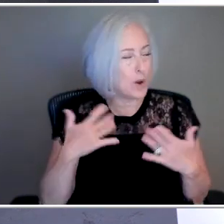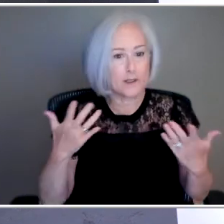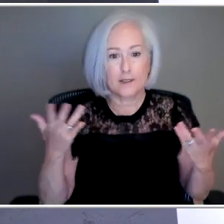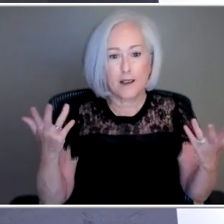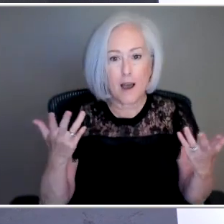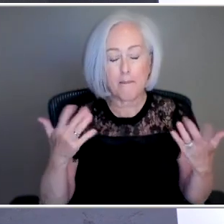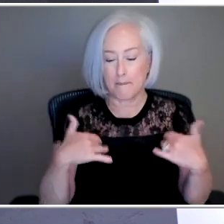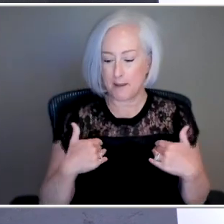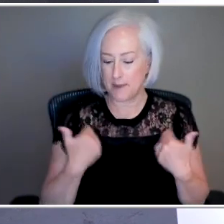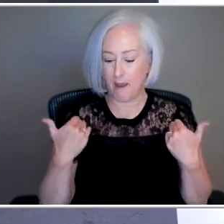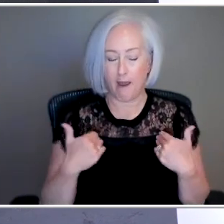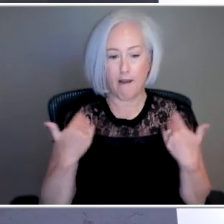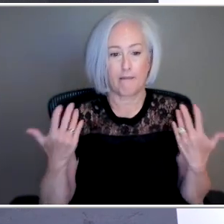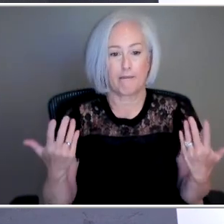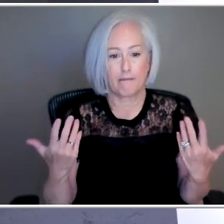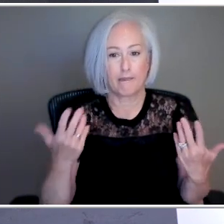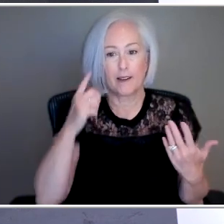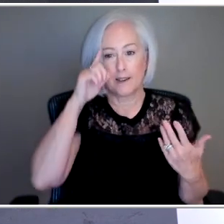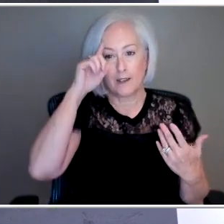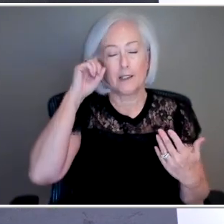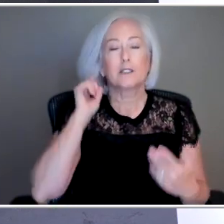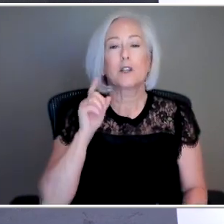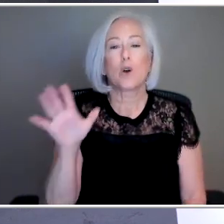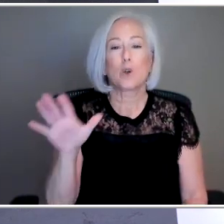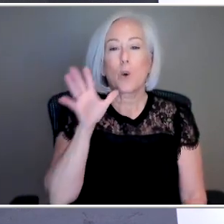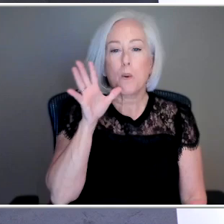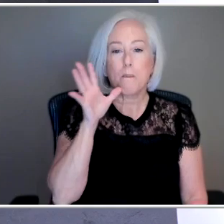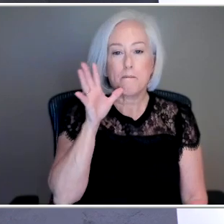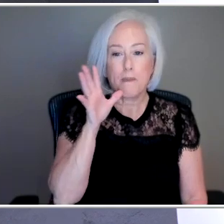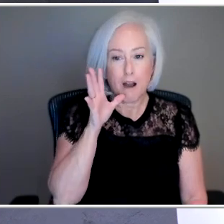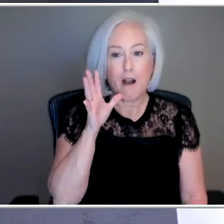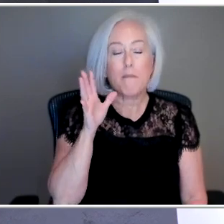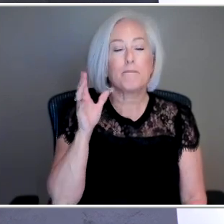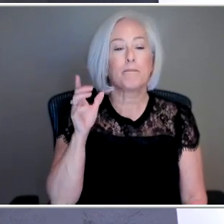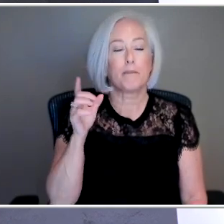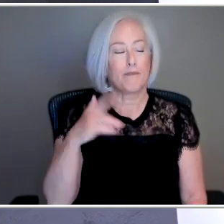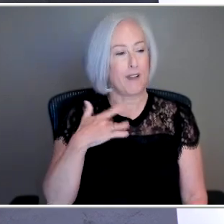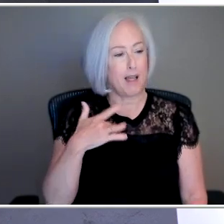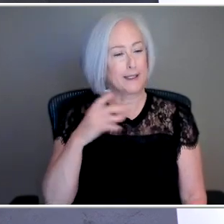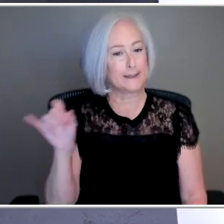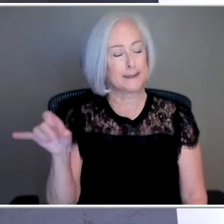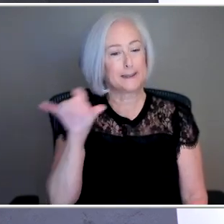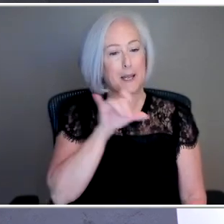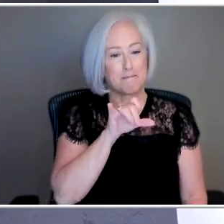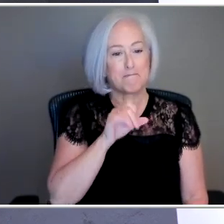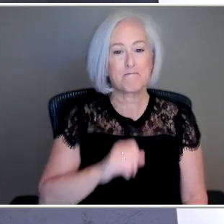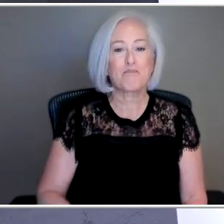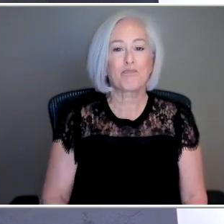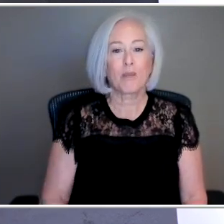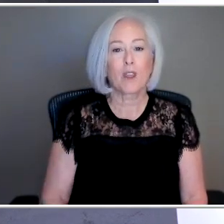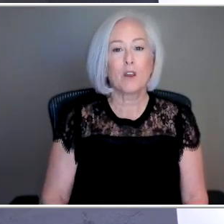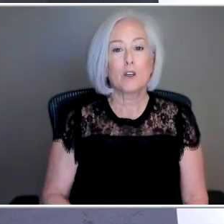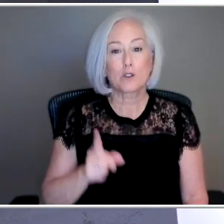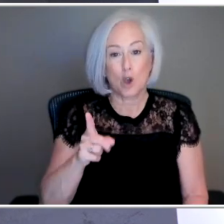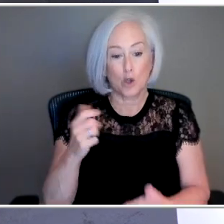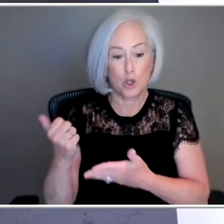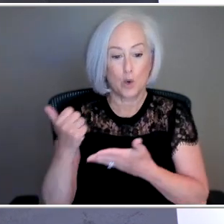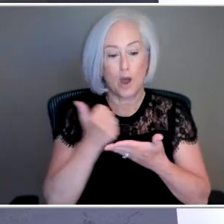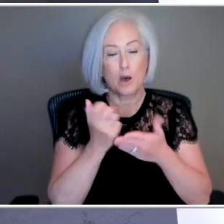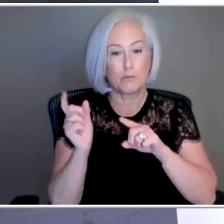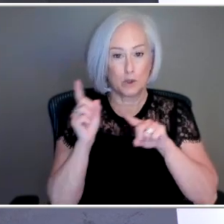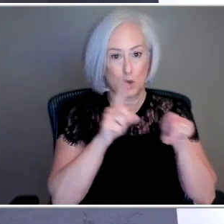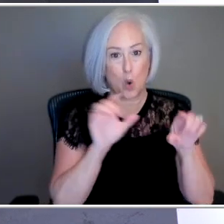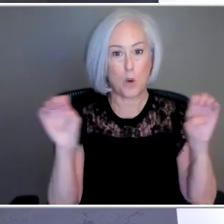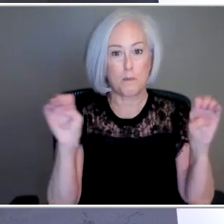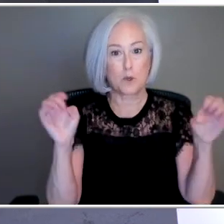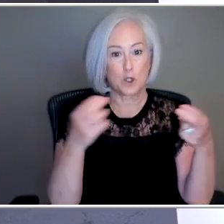this. And I'm sure your mother, Erica, here with us, felt the same. You helped get Adrian to the emergency department. How fast did